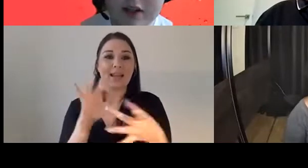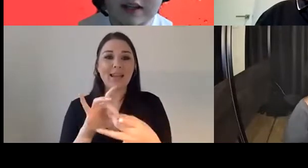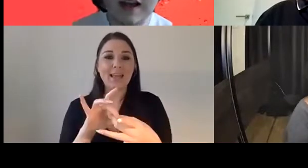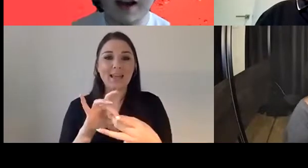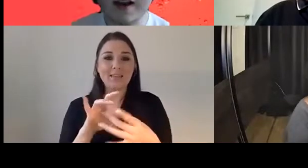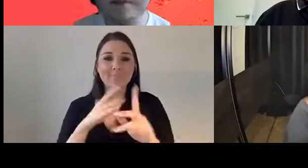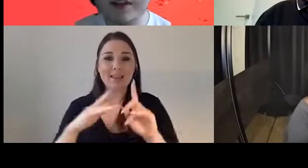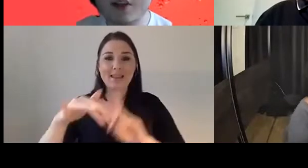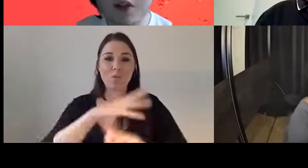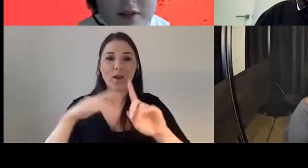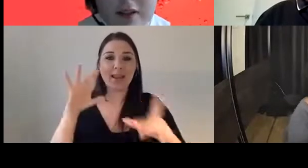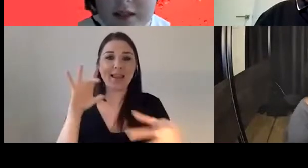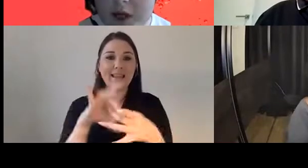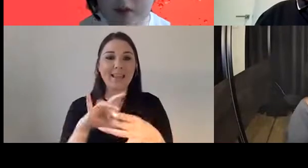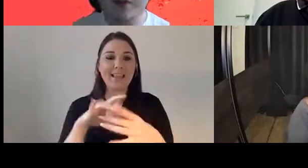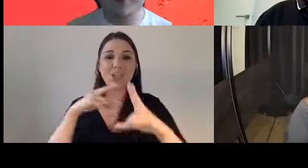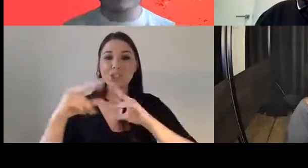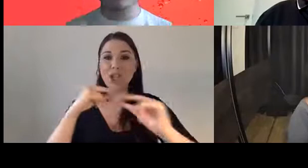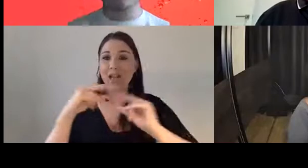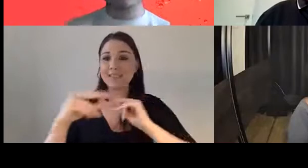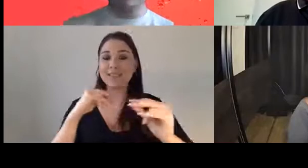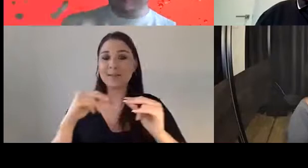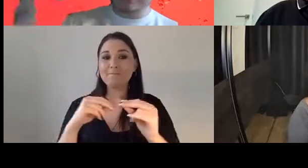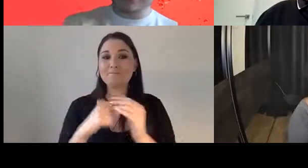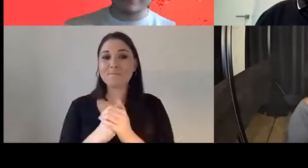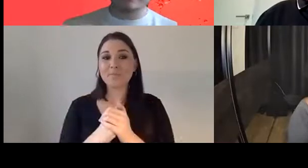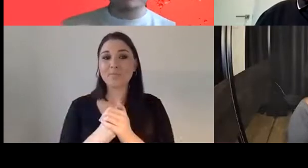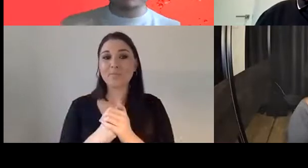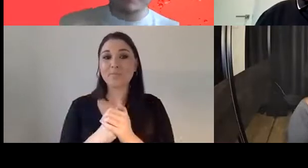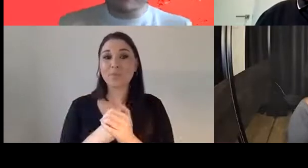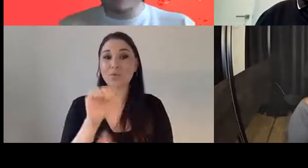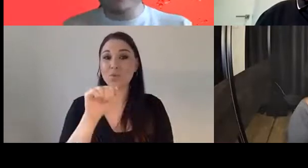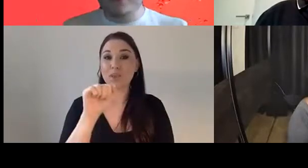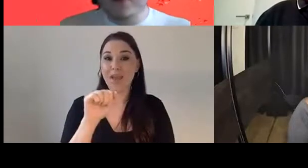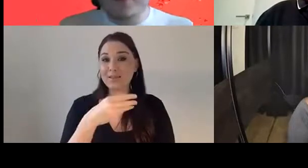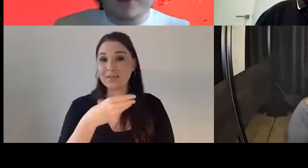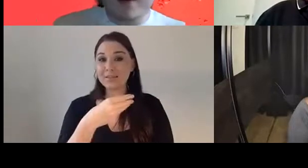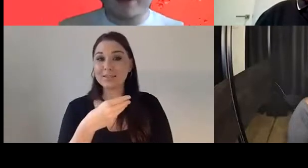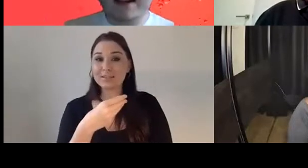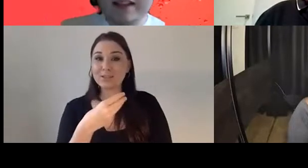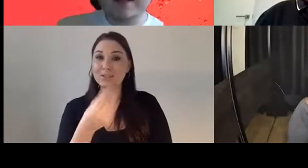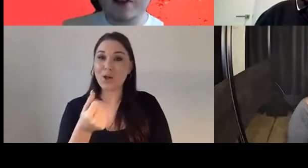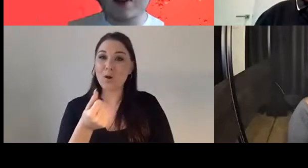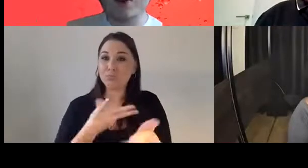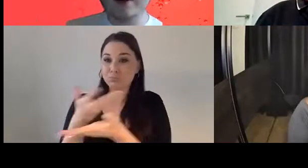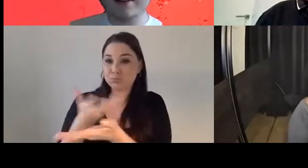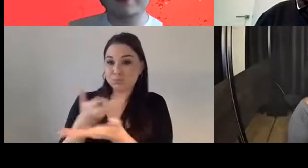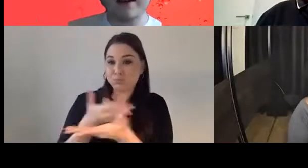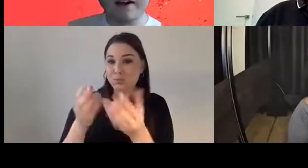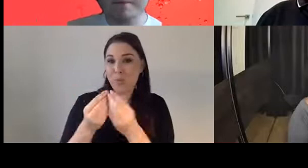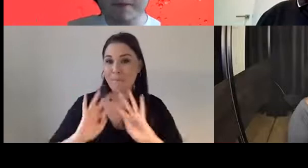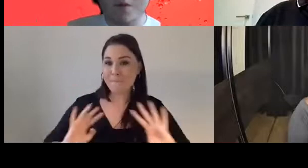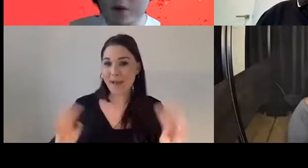function. And so I'd love to see as many people on there as possible, and get some minutes, hopefully, with a few of our panelists if they can join